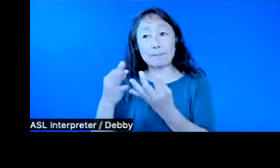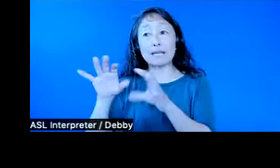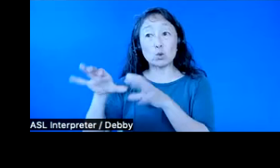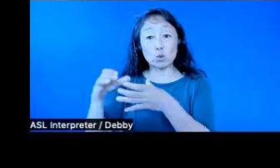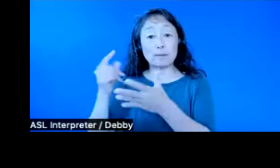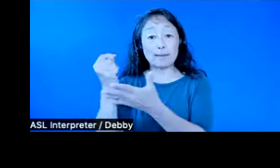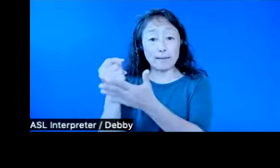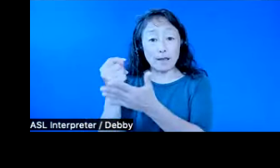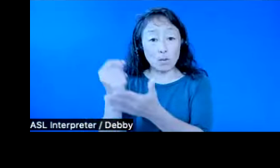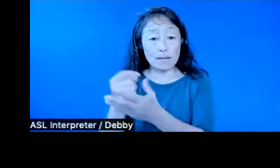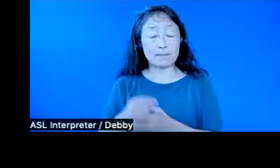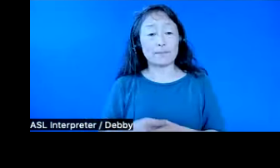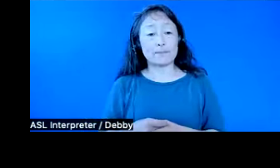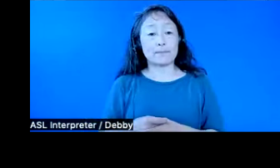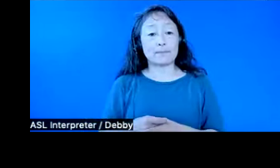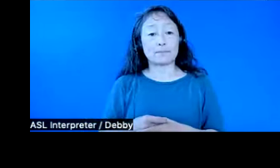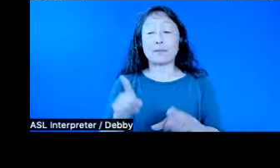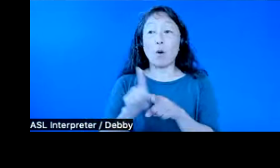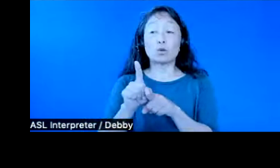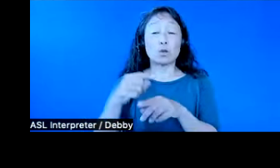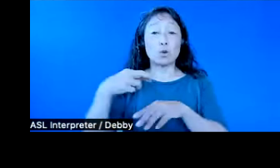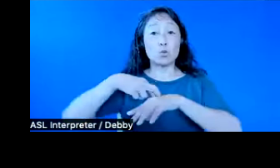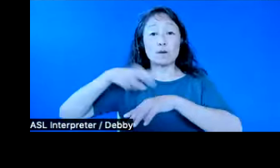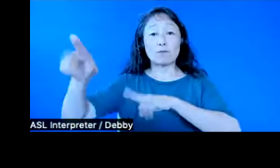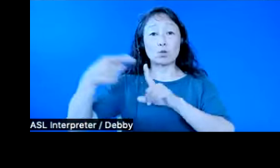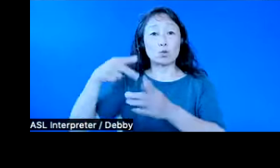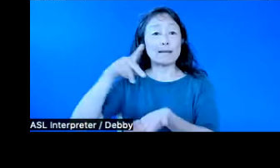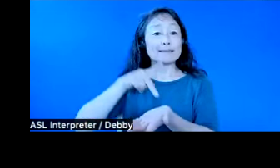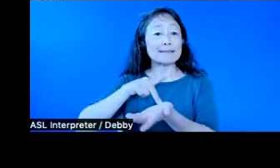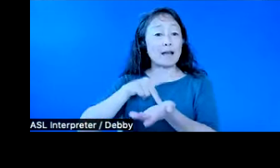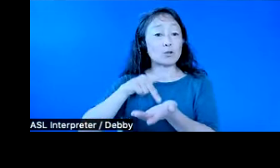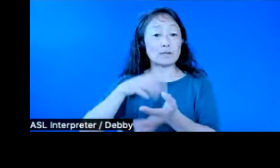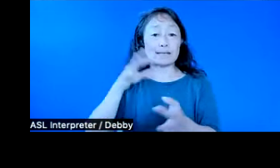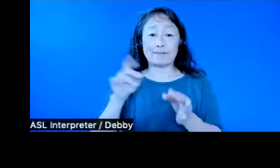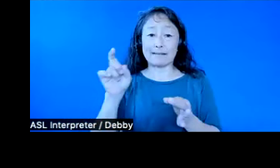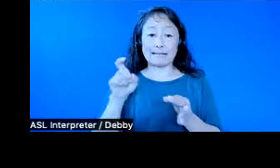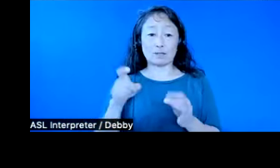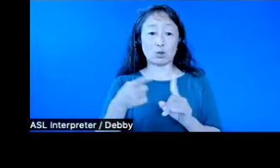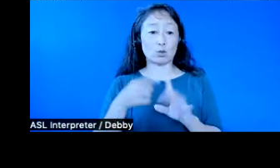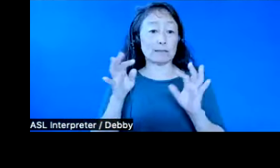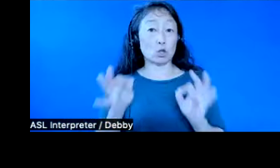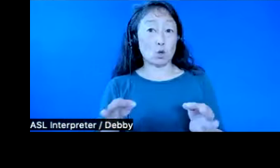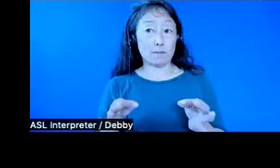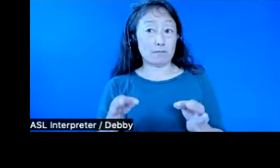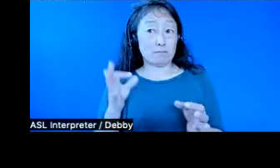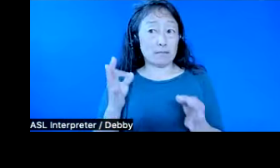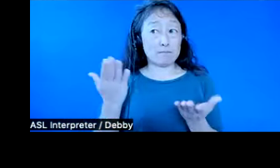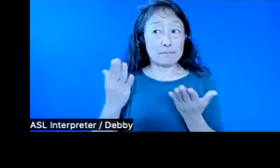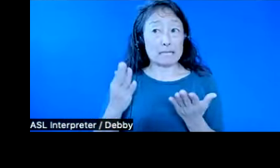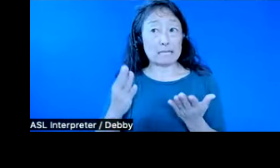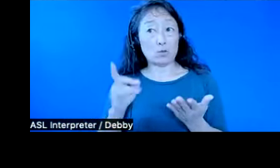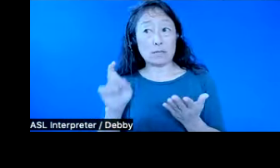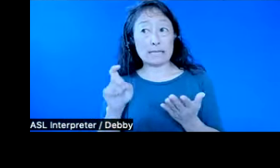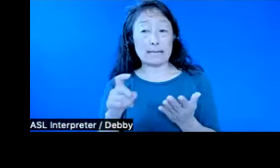therapy. Also making referrals to psychiatrists if it's necessary to determine if medication is going